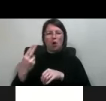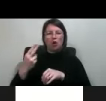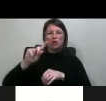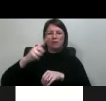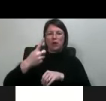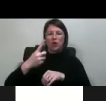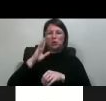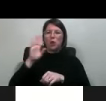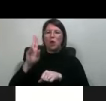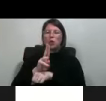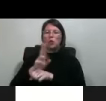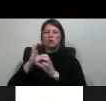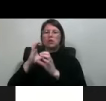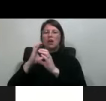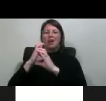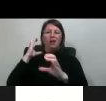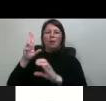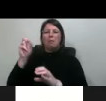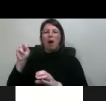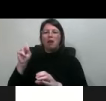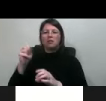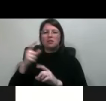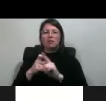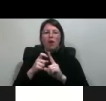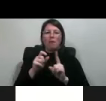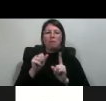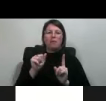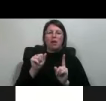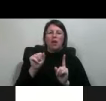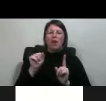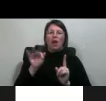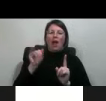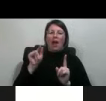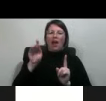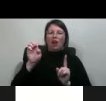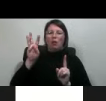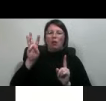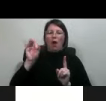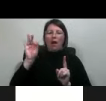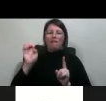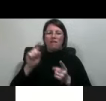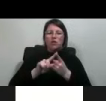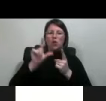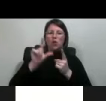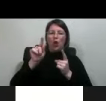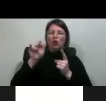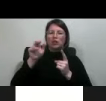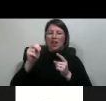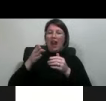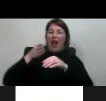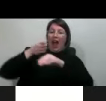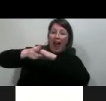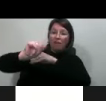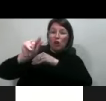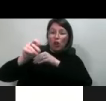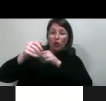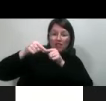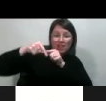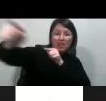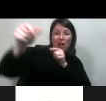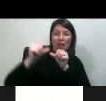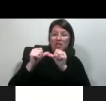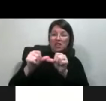shuttle buses between Alewife and Littleton. The service beyond Littleton will continue to operate as normal, but there will be